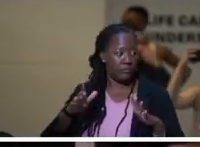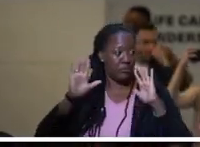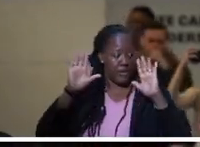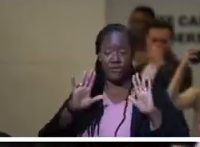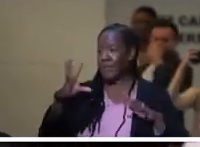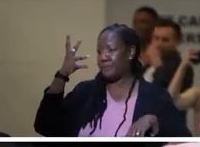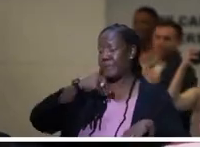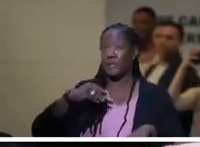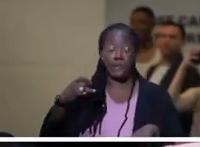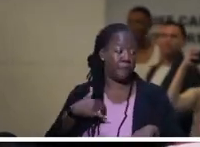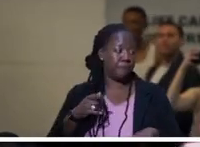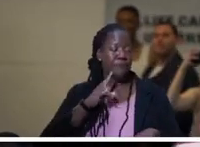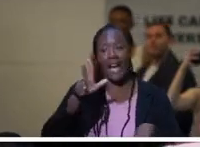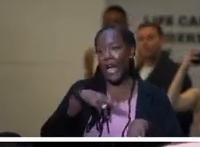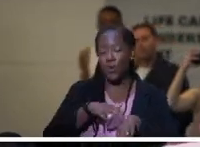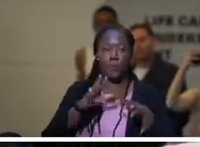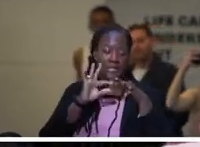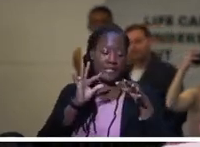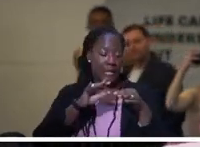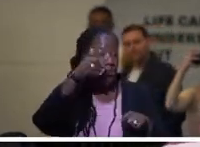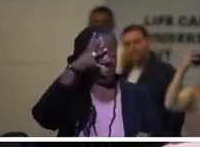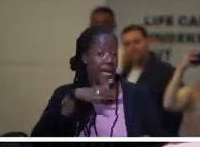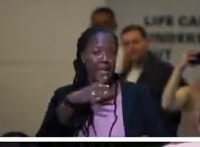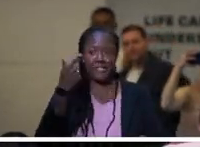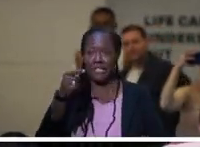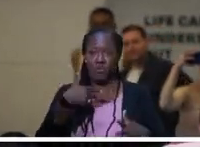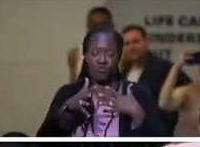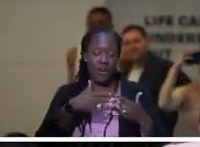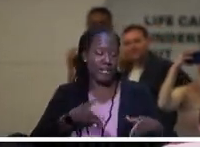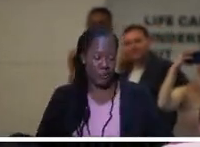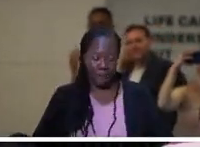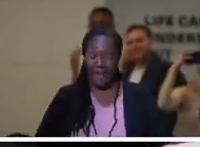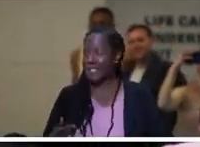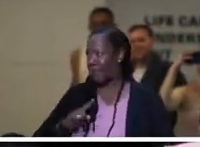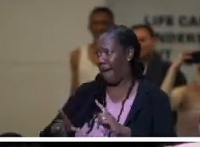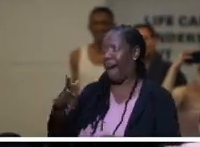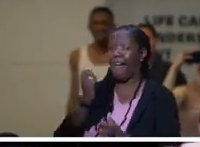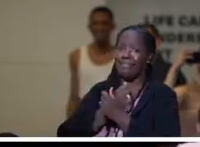beautiful. Look, I normally say this to guys in gray sweatpants, but I love the prince.